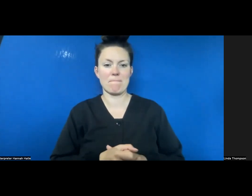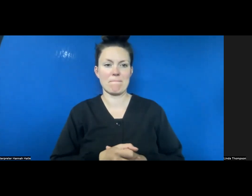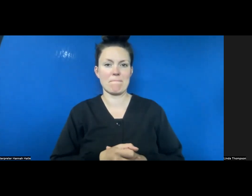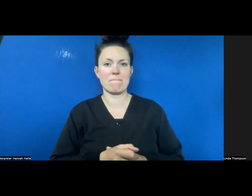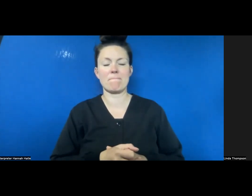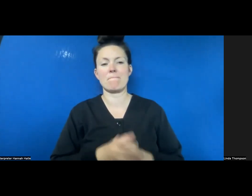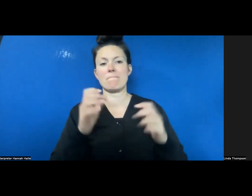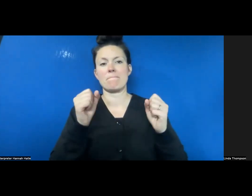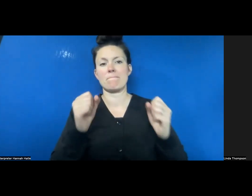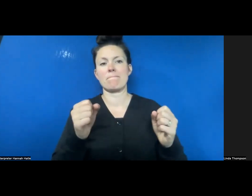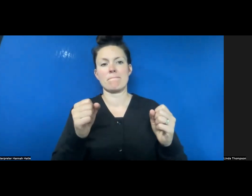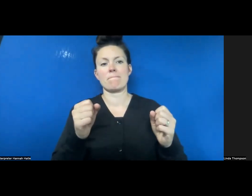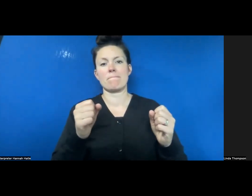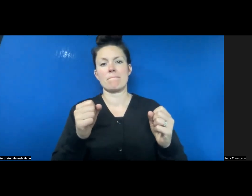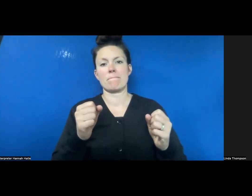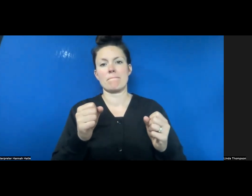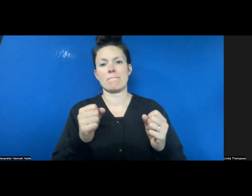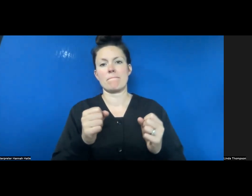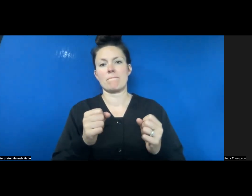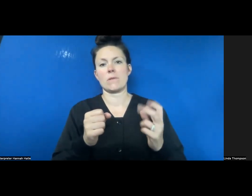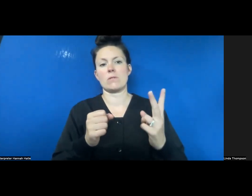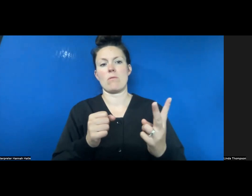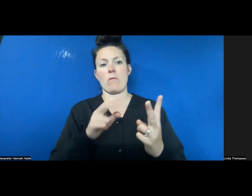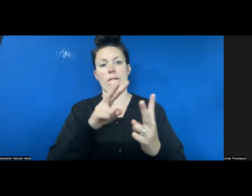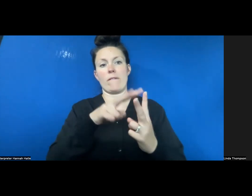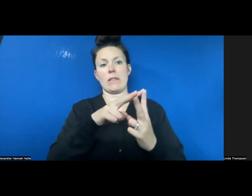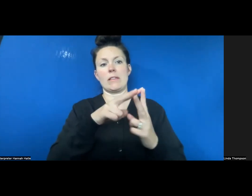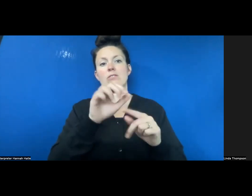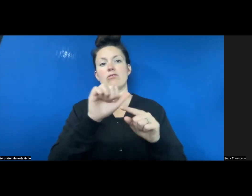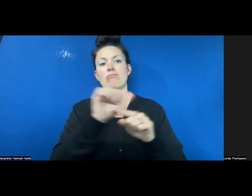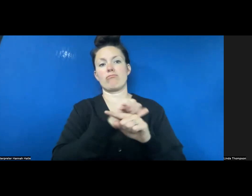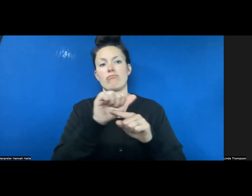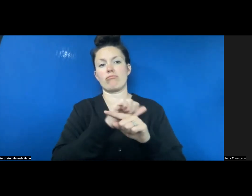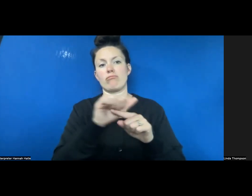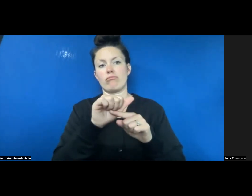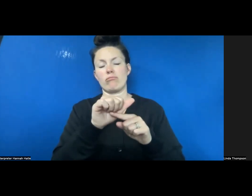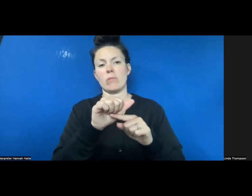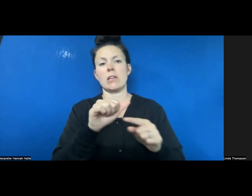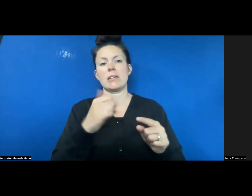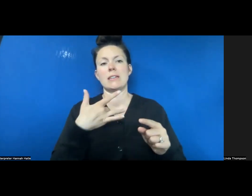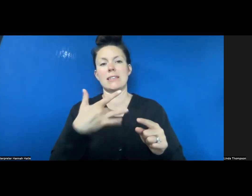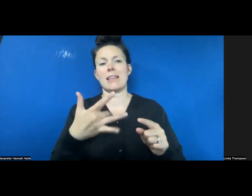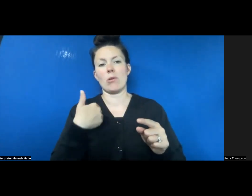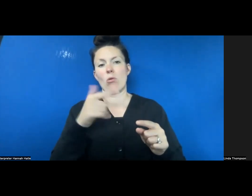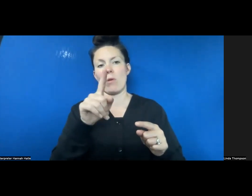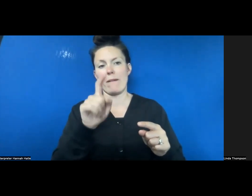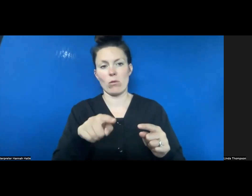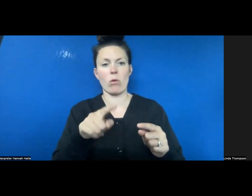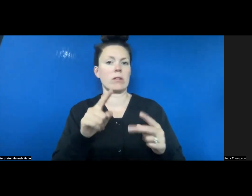So we wanted to leave with these two modules. You know, a lot of times we find that there's questions and